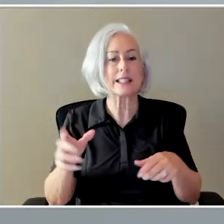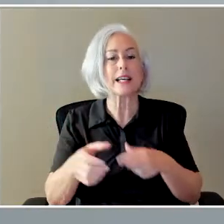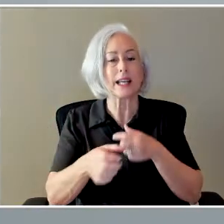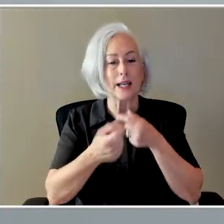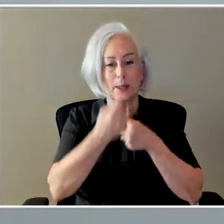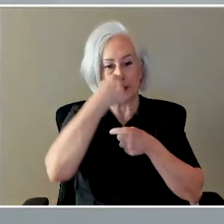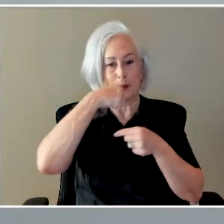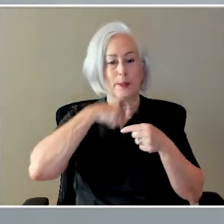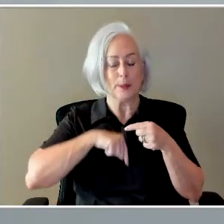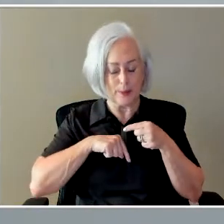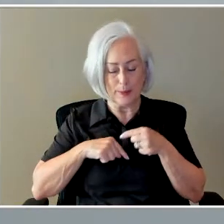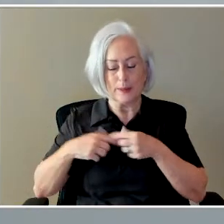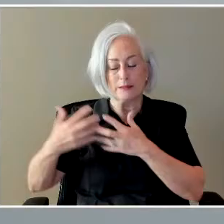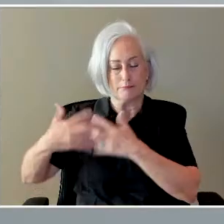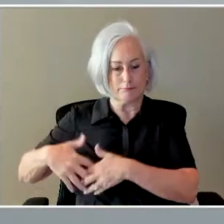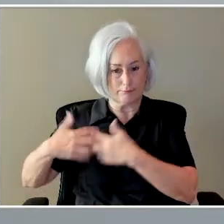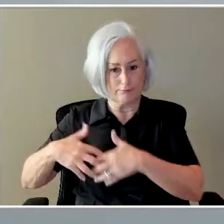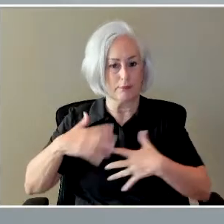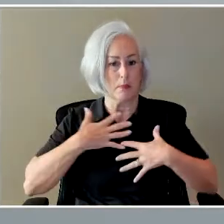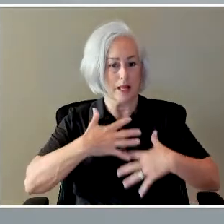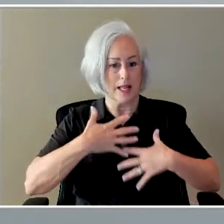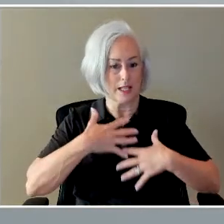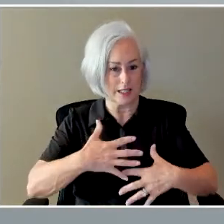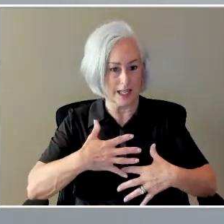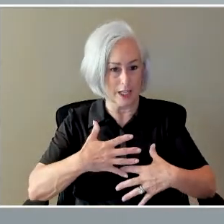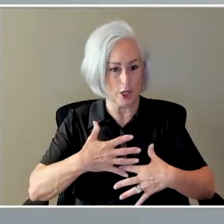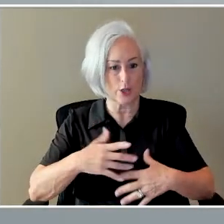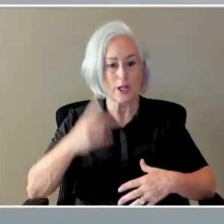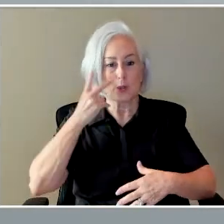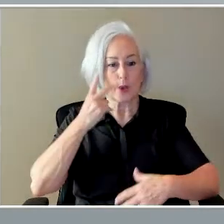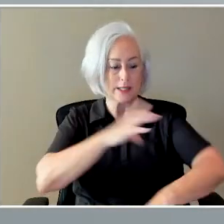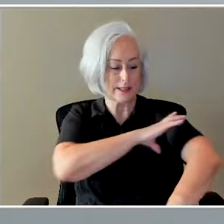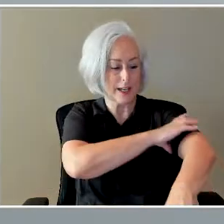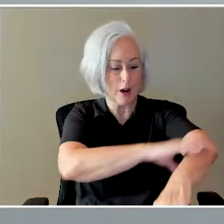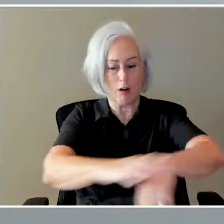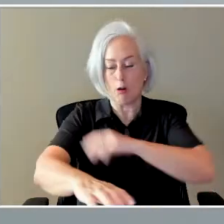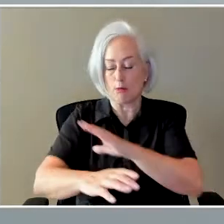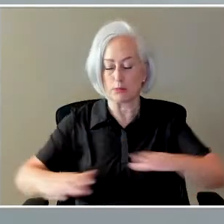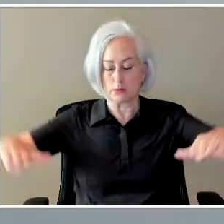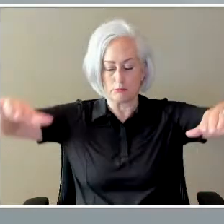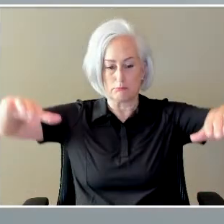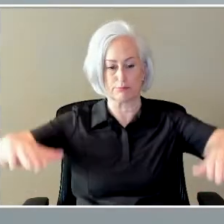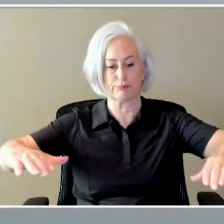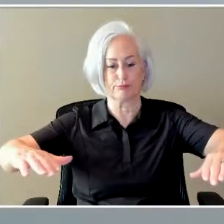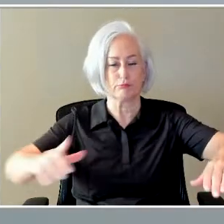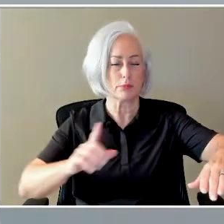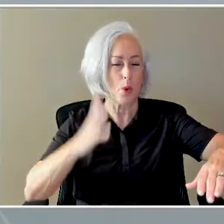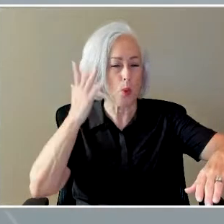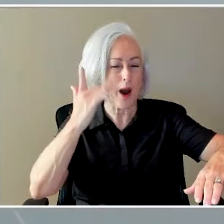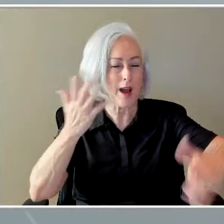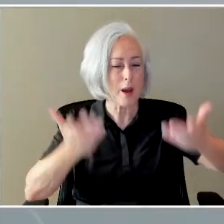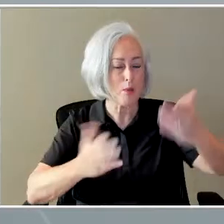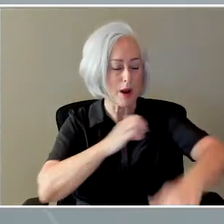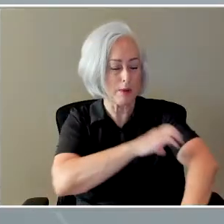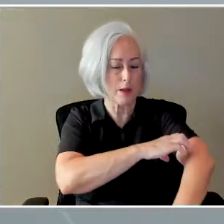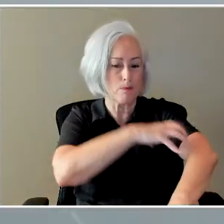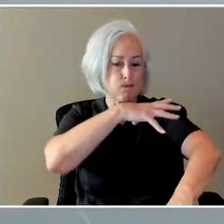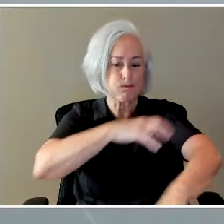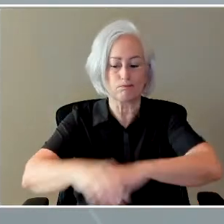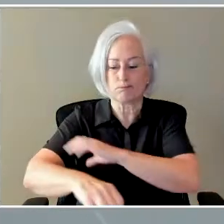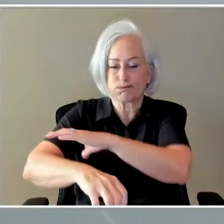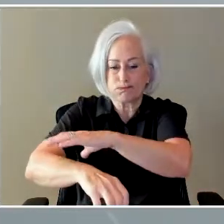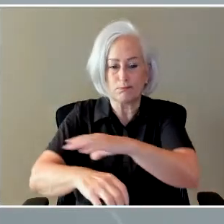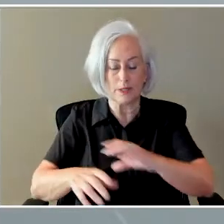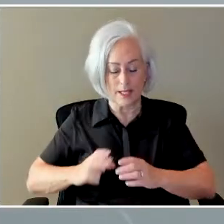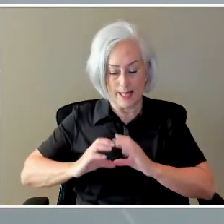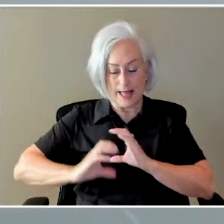I'm sure he was swollen as all could be in this picture. He's got these, he's got SED sleeves on to prevent clots in his legs and some boots